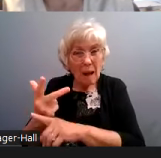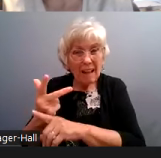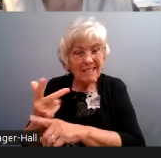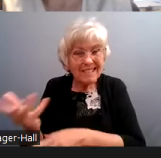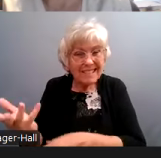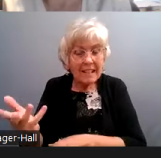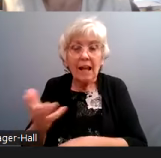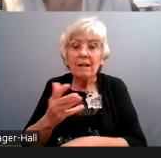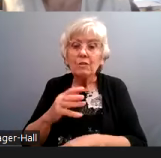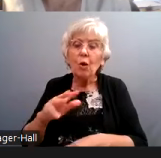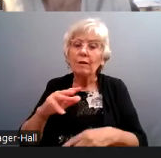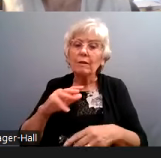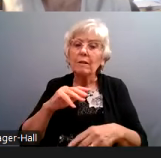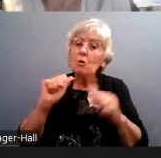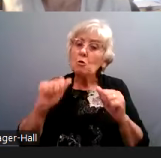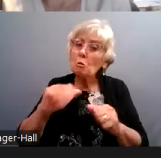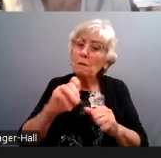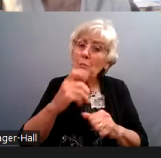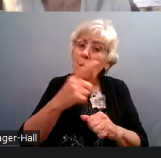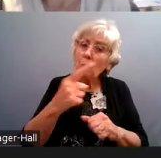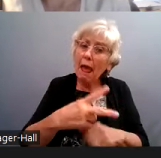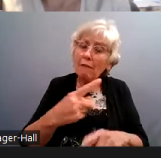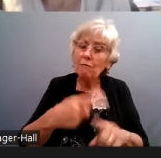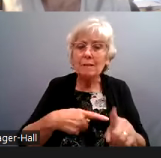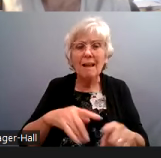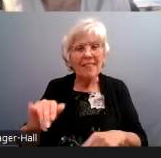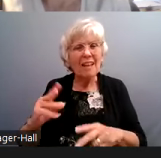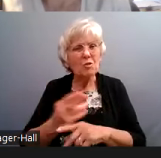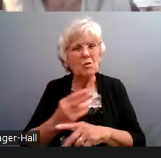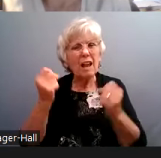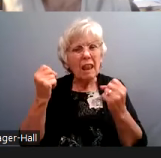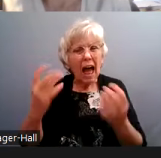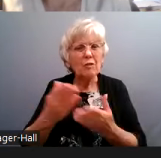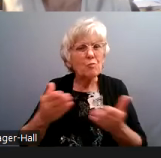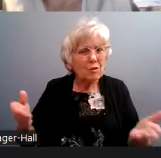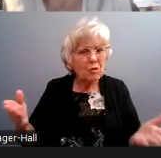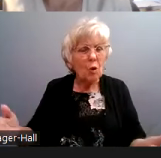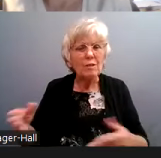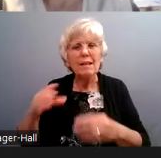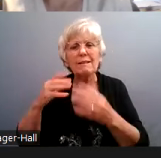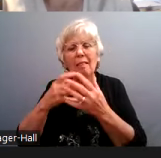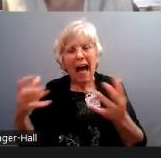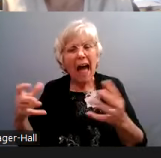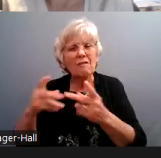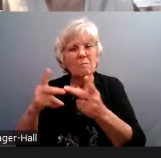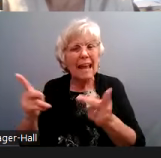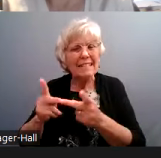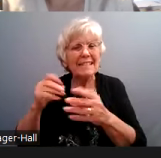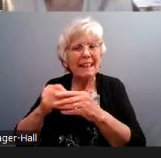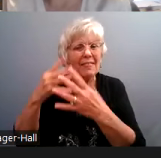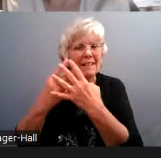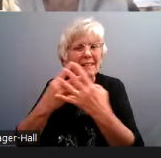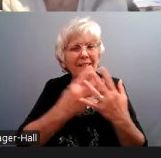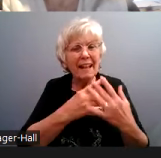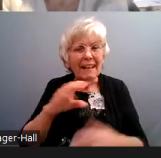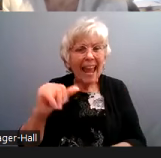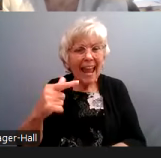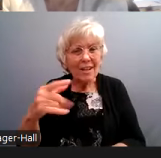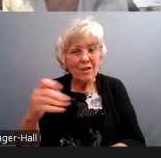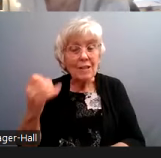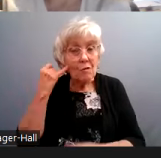half. So it takes up a lot of resources and a lot of cage space. So as long as if we can control it to just one